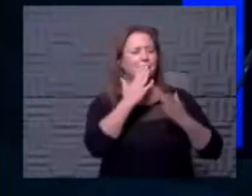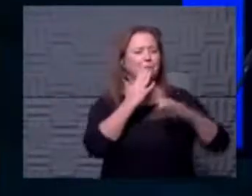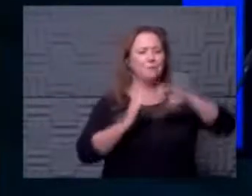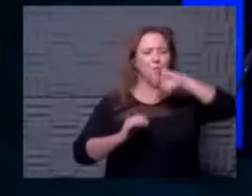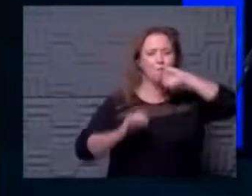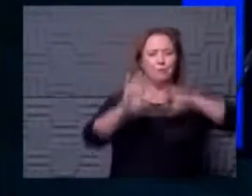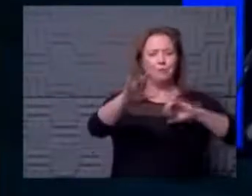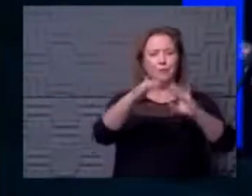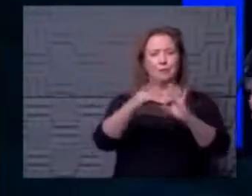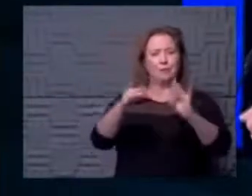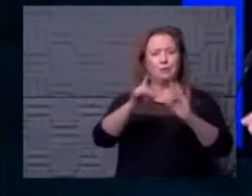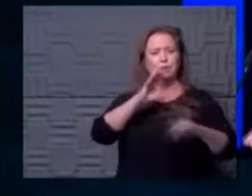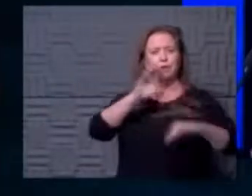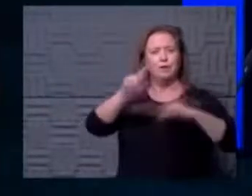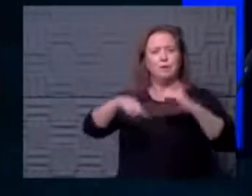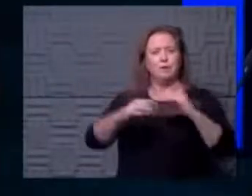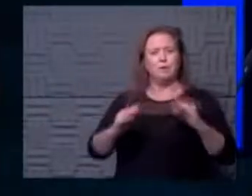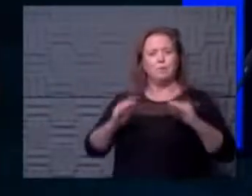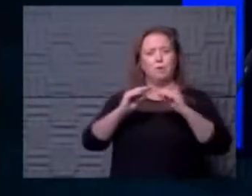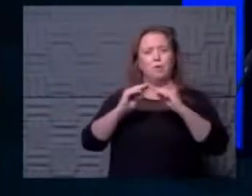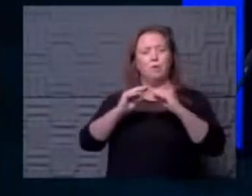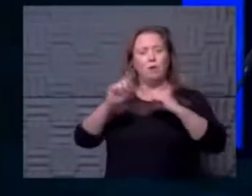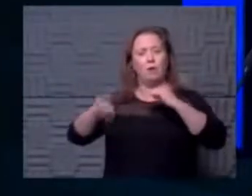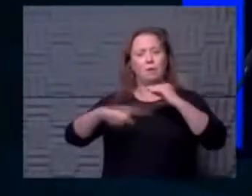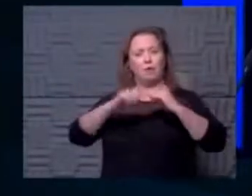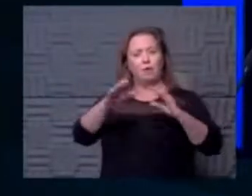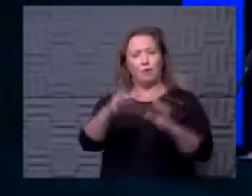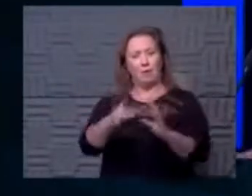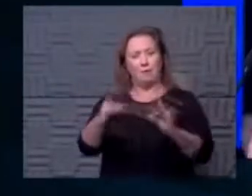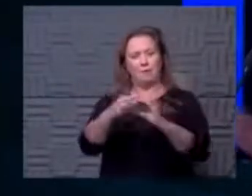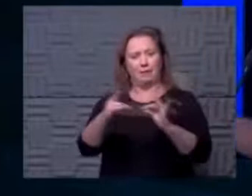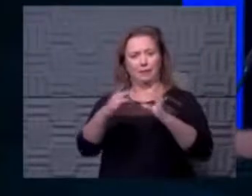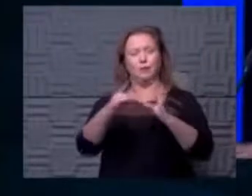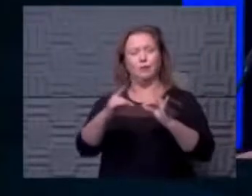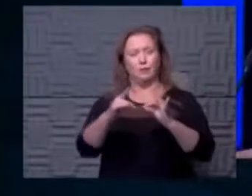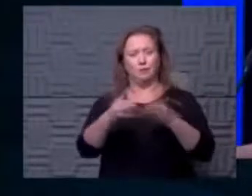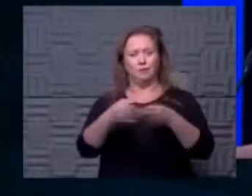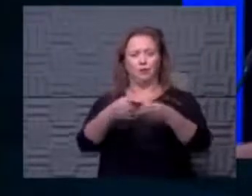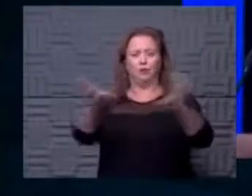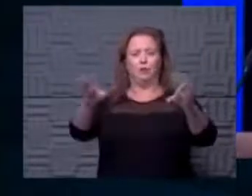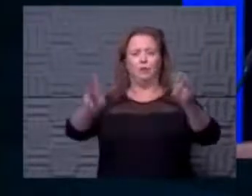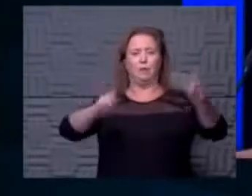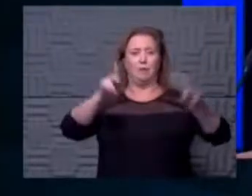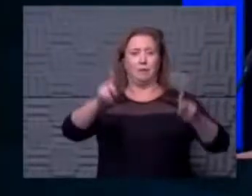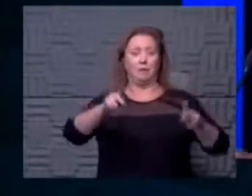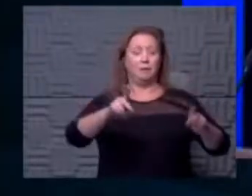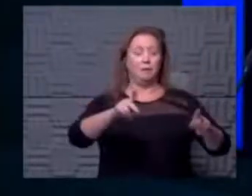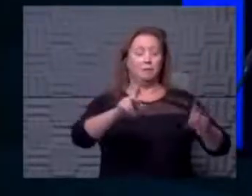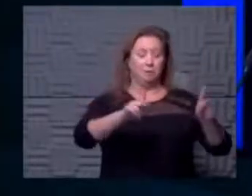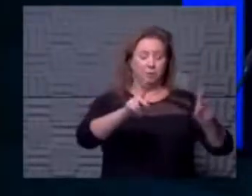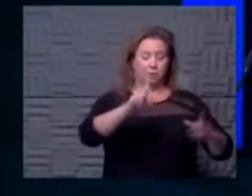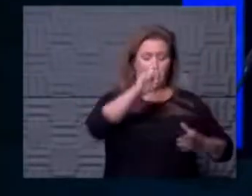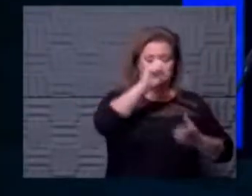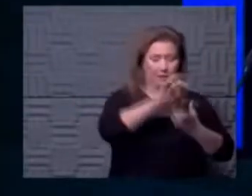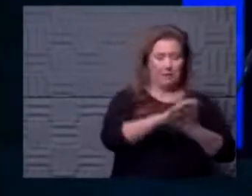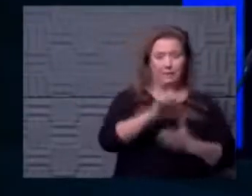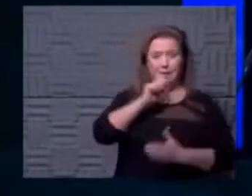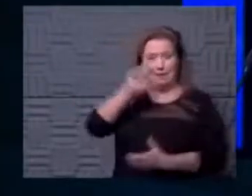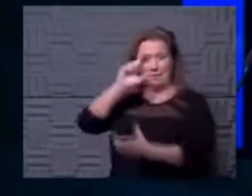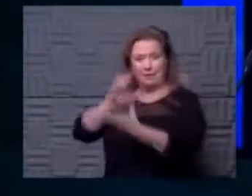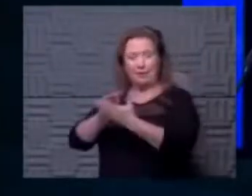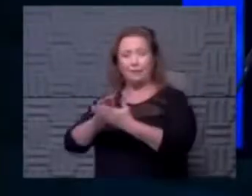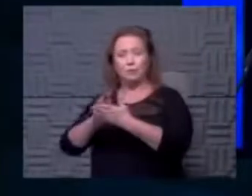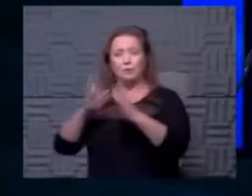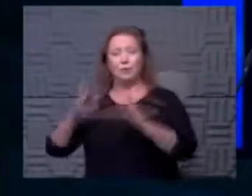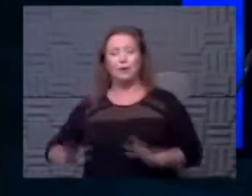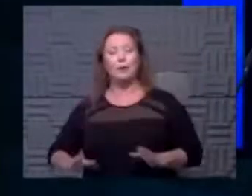Archbishop. And I do want to talk to you a little bit more about your message to even the general public, believers and non-believers alike. But first, I want to